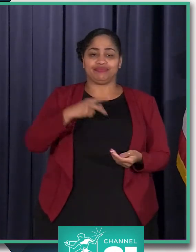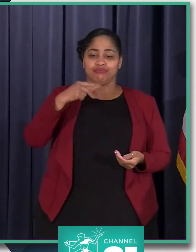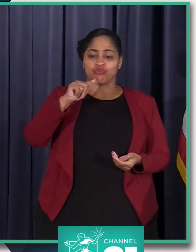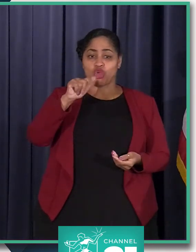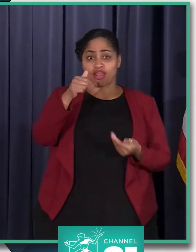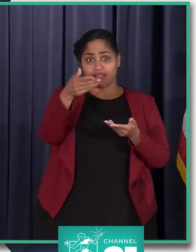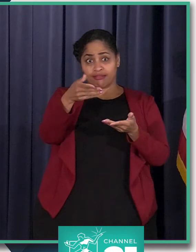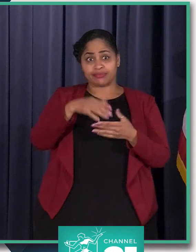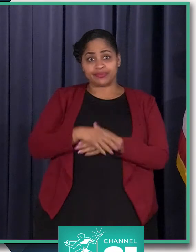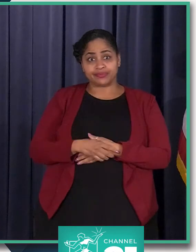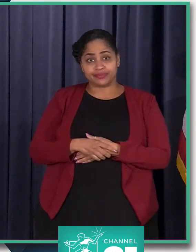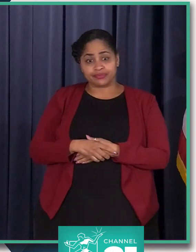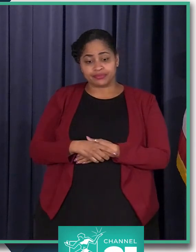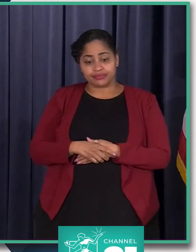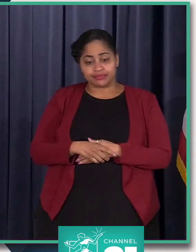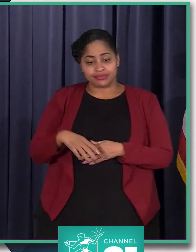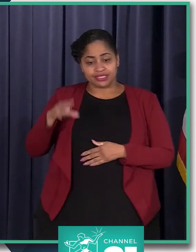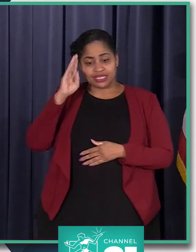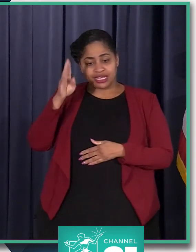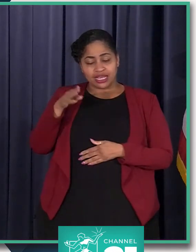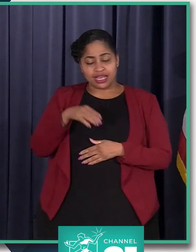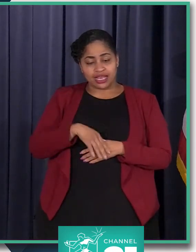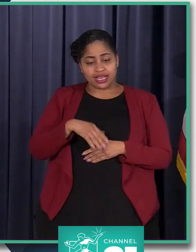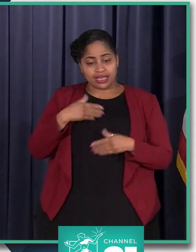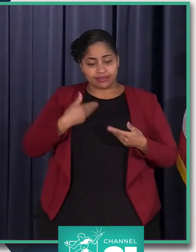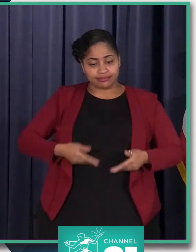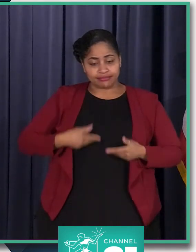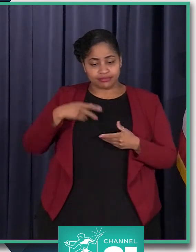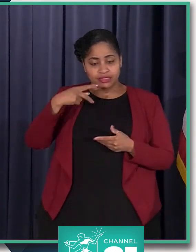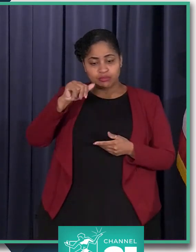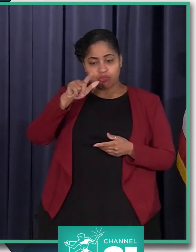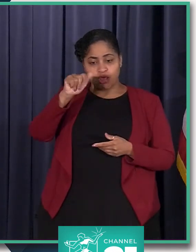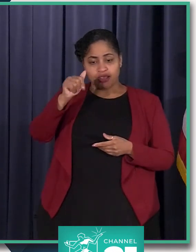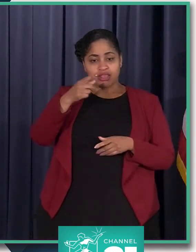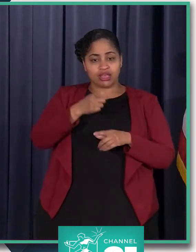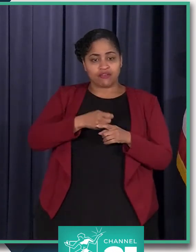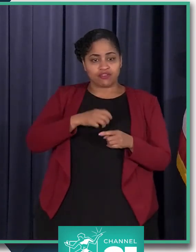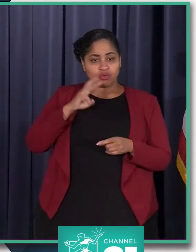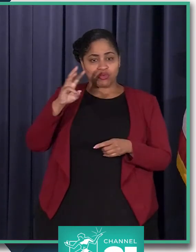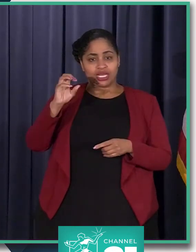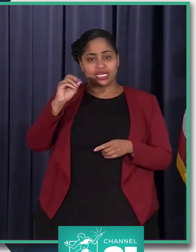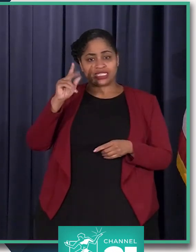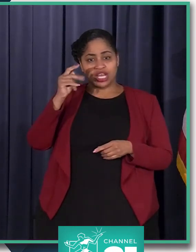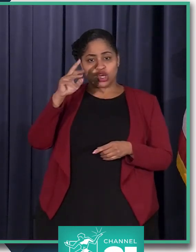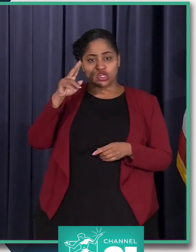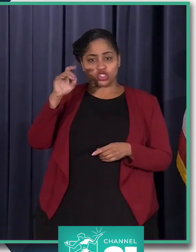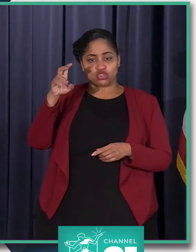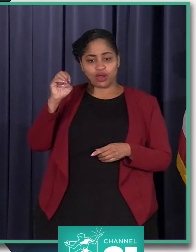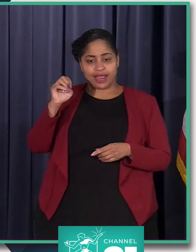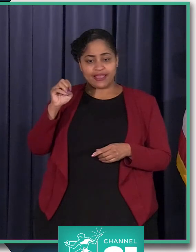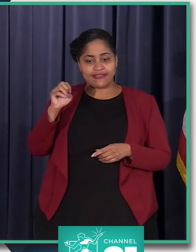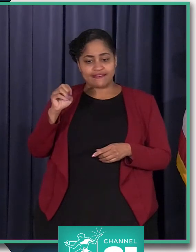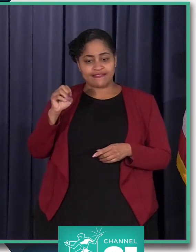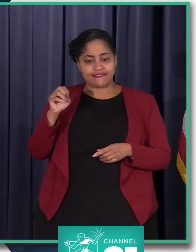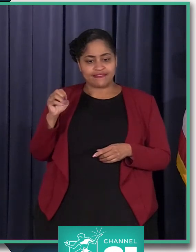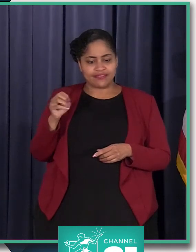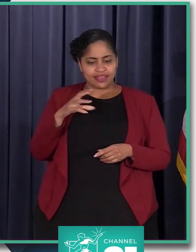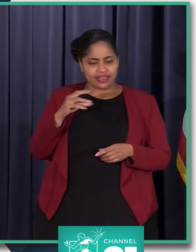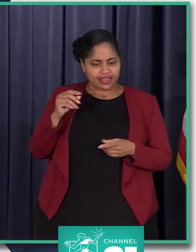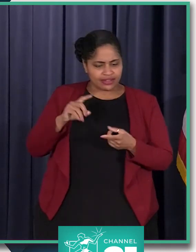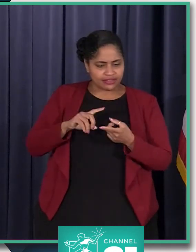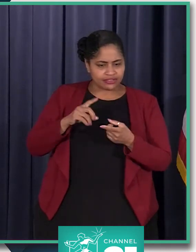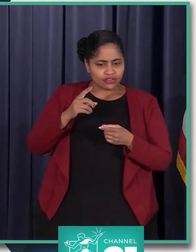up. Hi, Mayor Duggan. This is Paula Triletti from the West Outer Drive Civic Association and Friends of Rouge